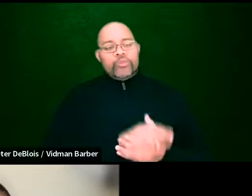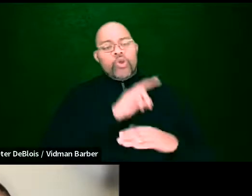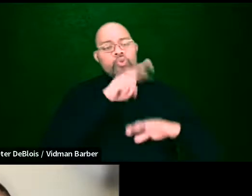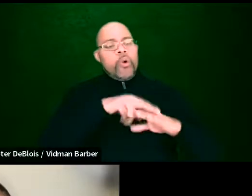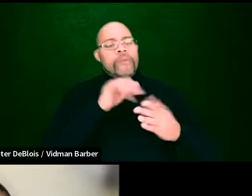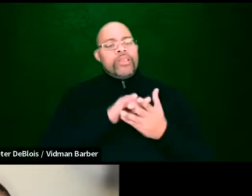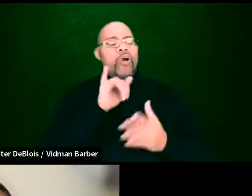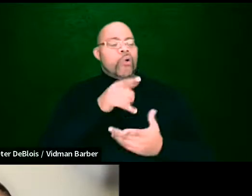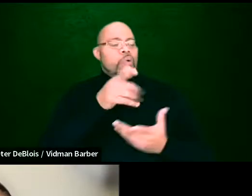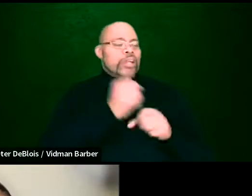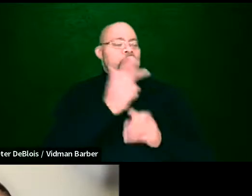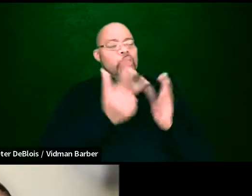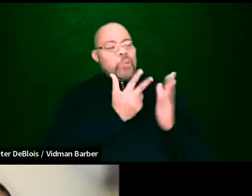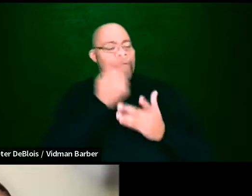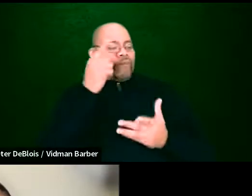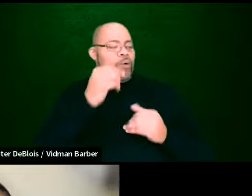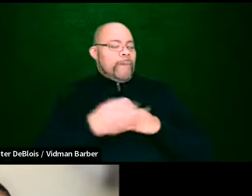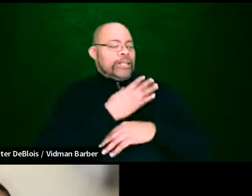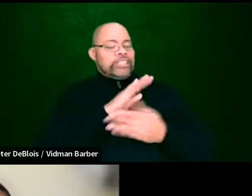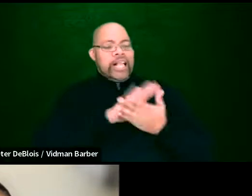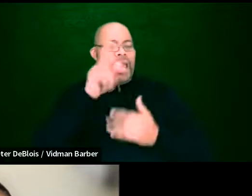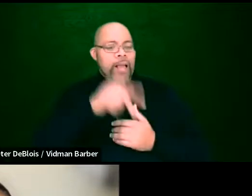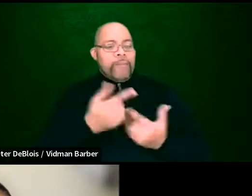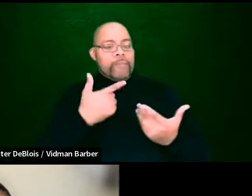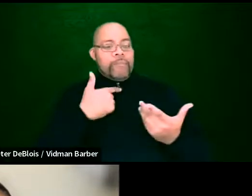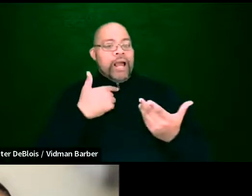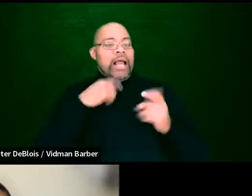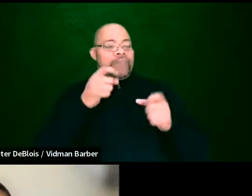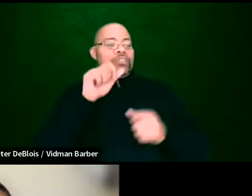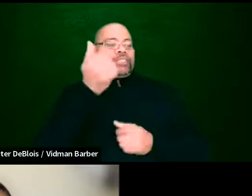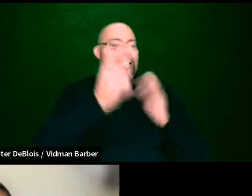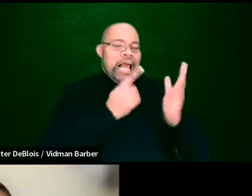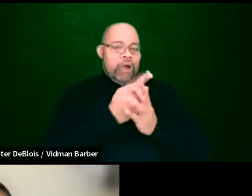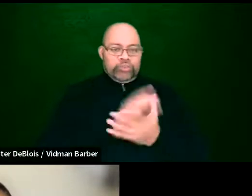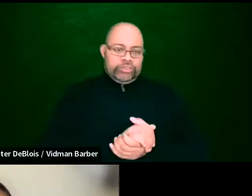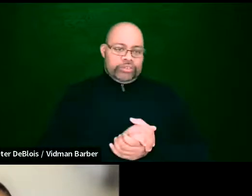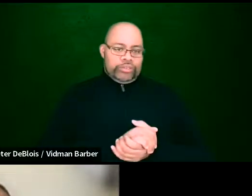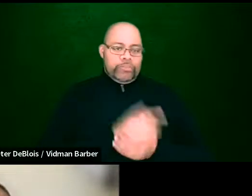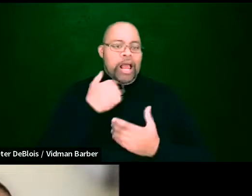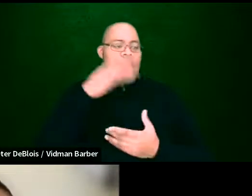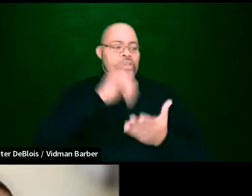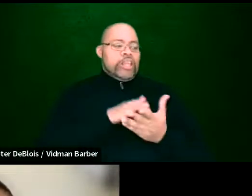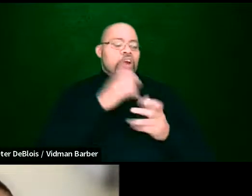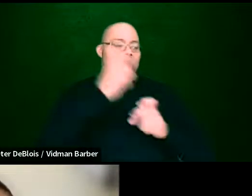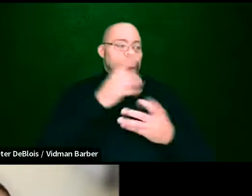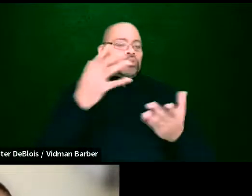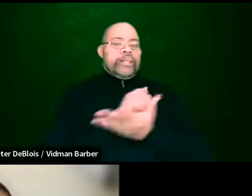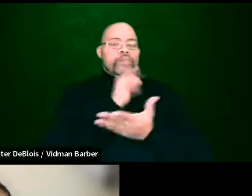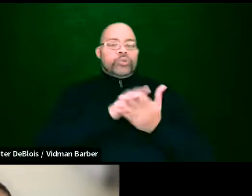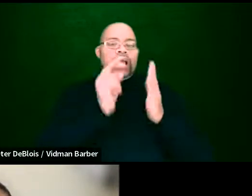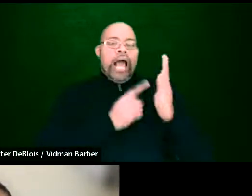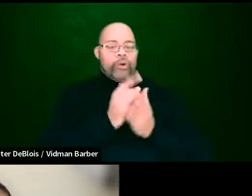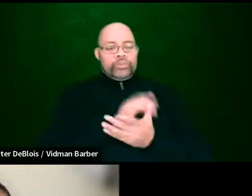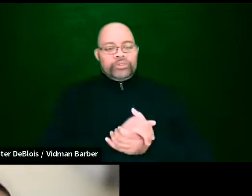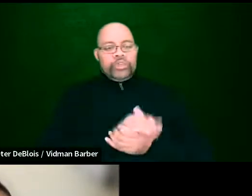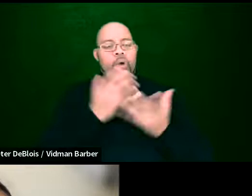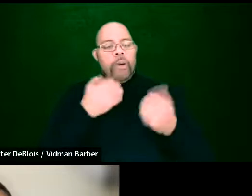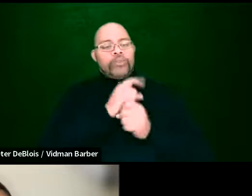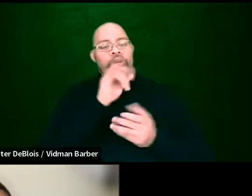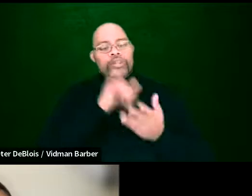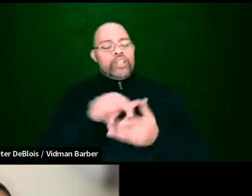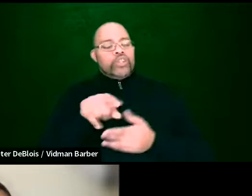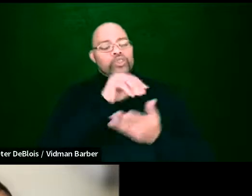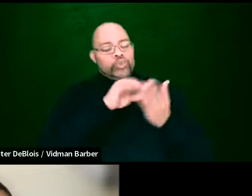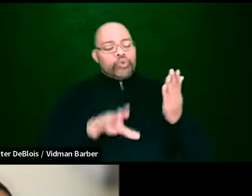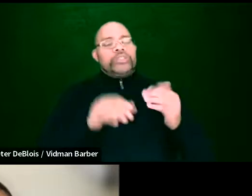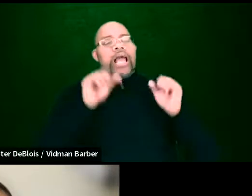be, oh, well, you get 3 hours for our beach cleanup. Well, I'll give you 10 because I know it's been hard to get those hours. So I want to make sure that these